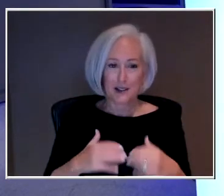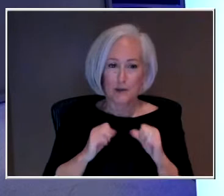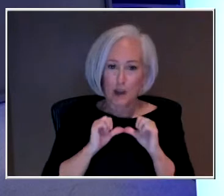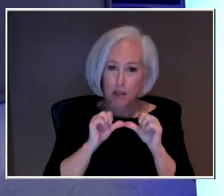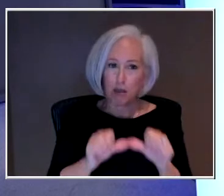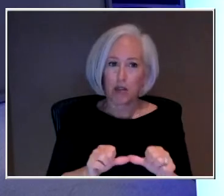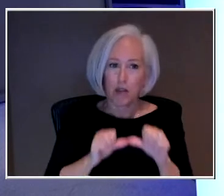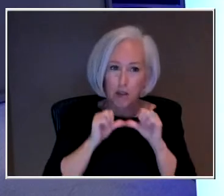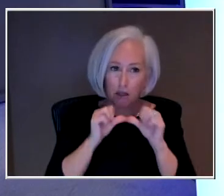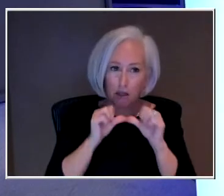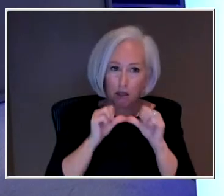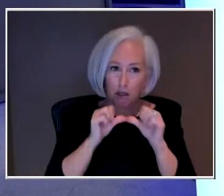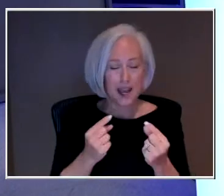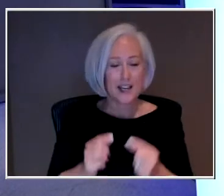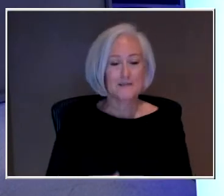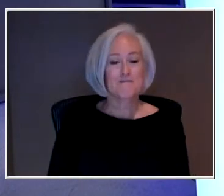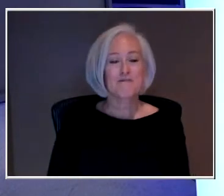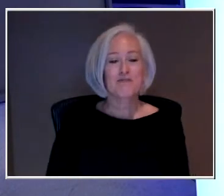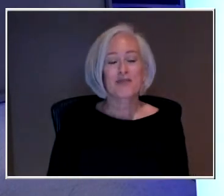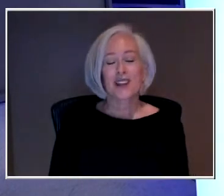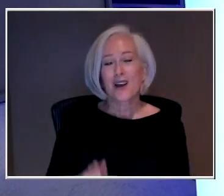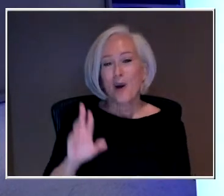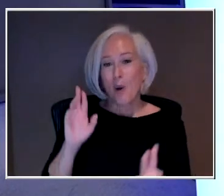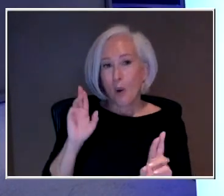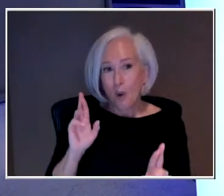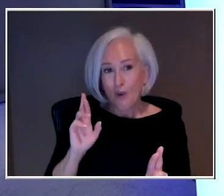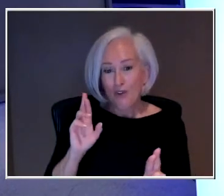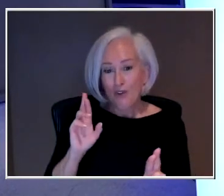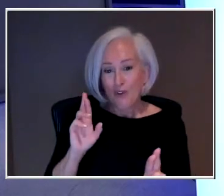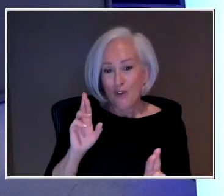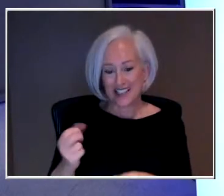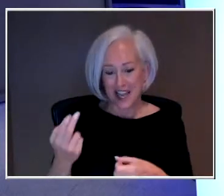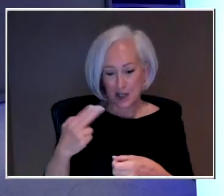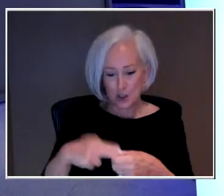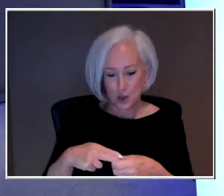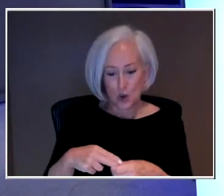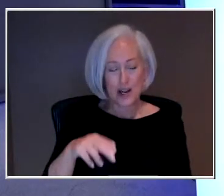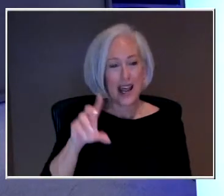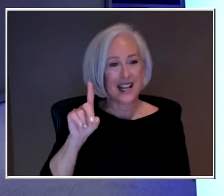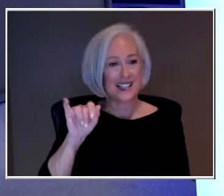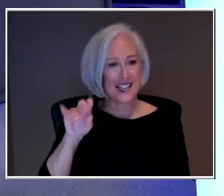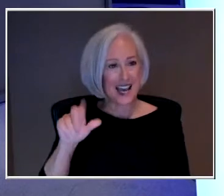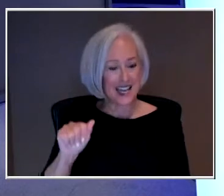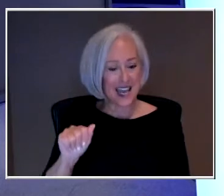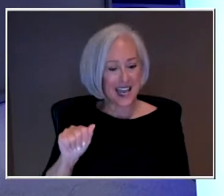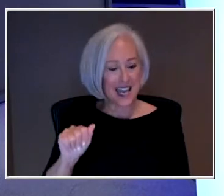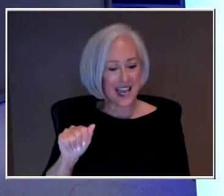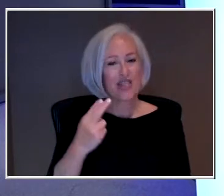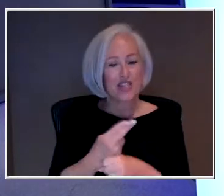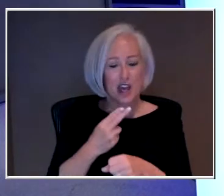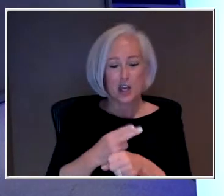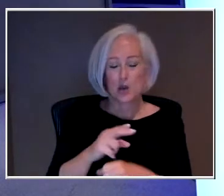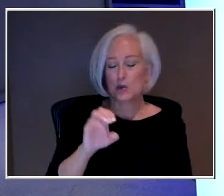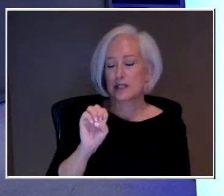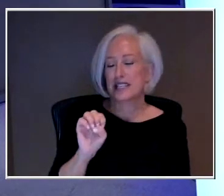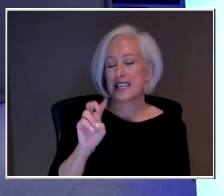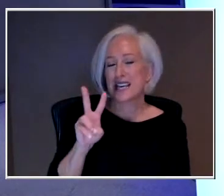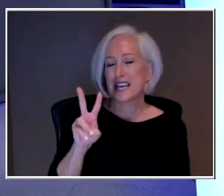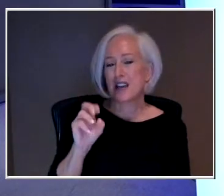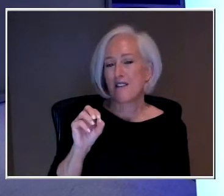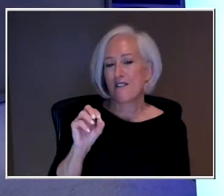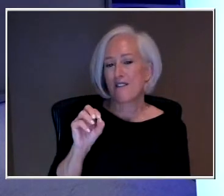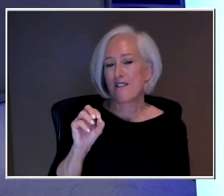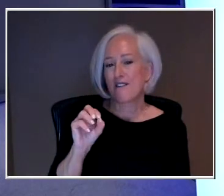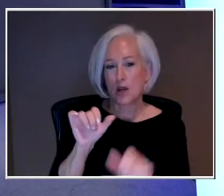we get David and Diana use the Evoke system. What about the Evoke system is different from other types of